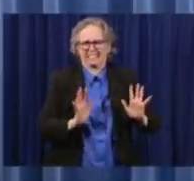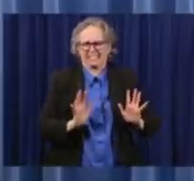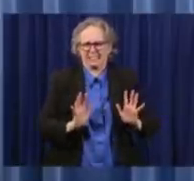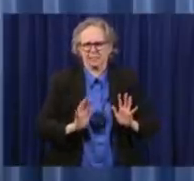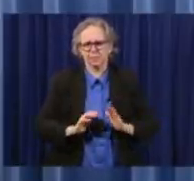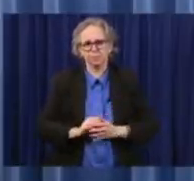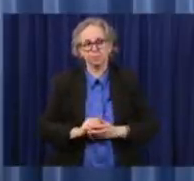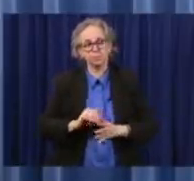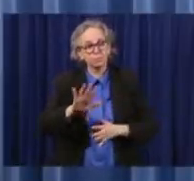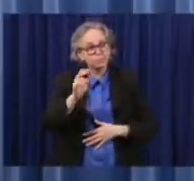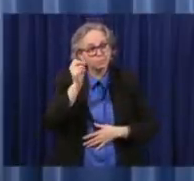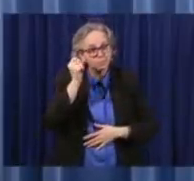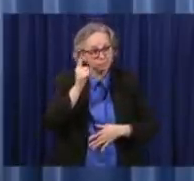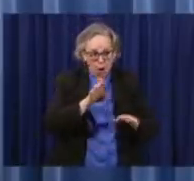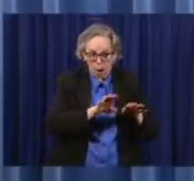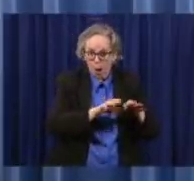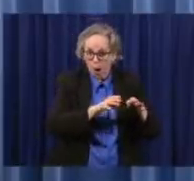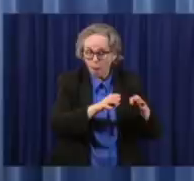numbers.